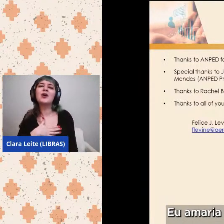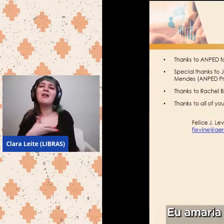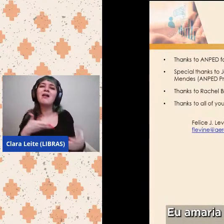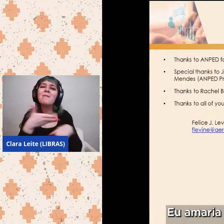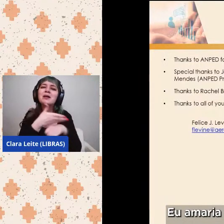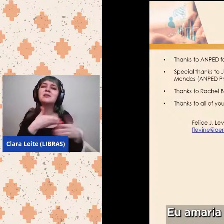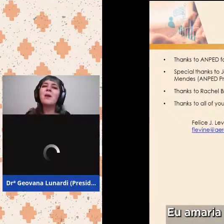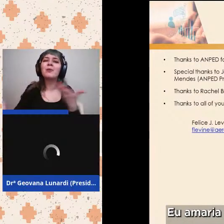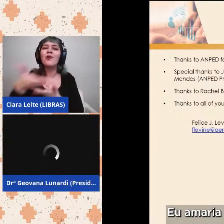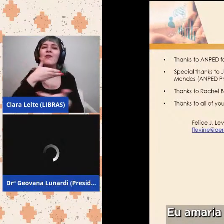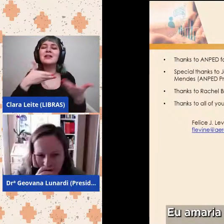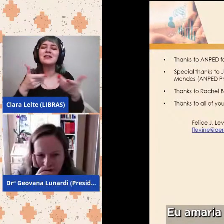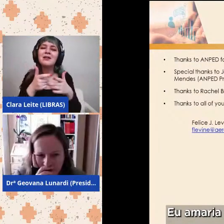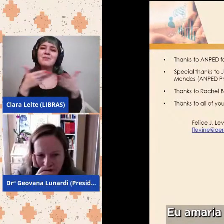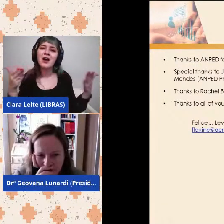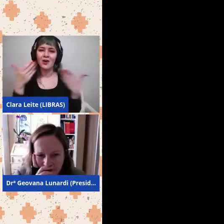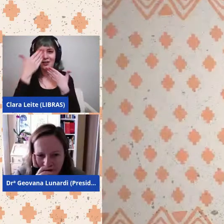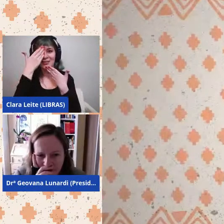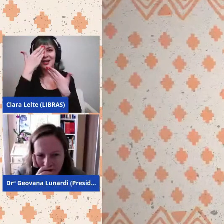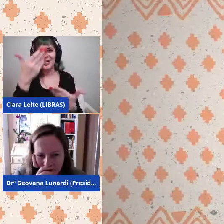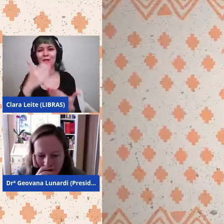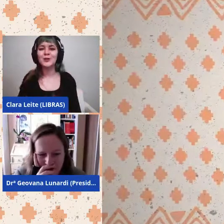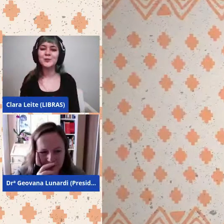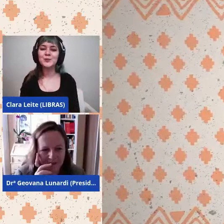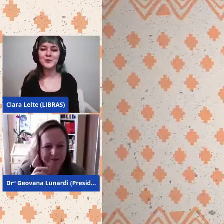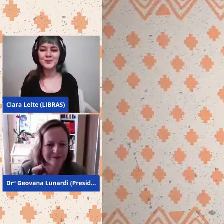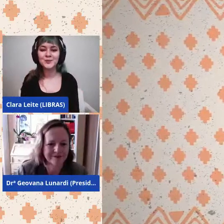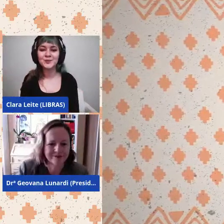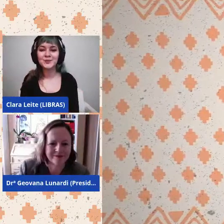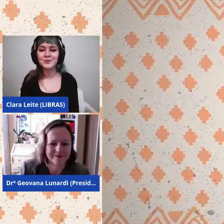conversation. Thank you very much.